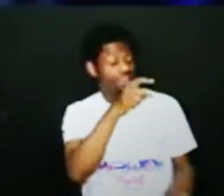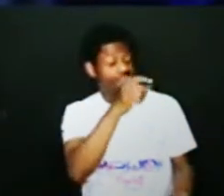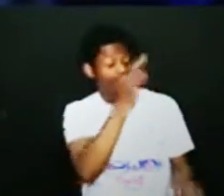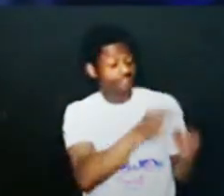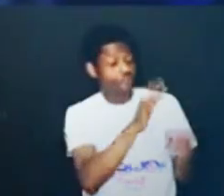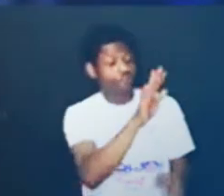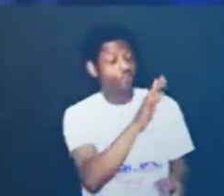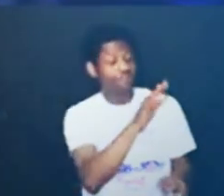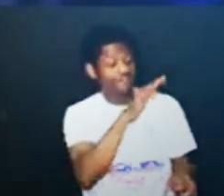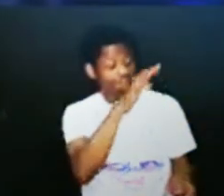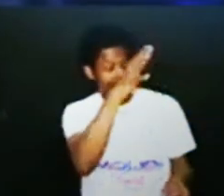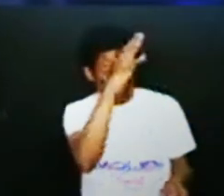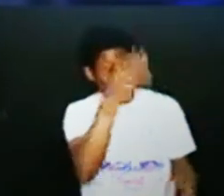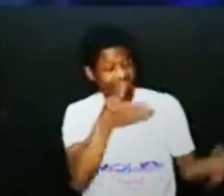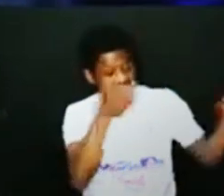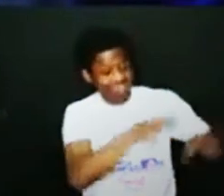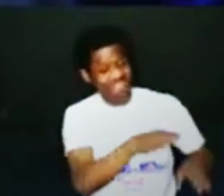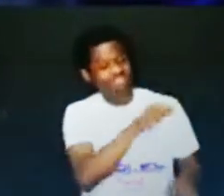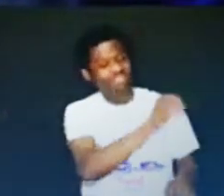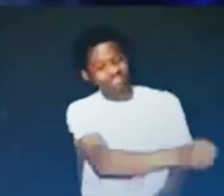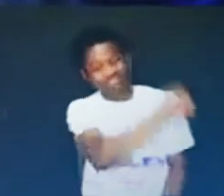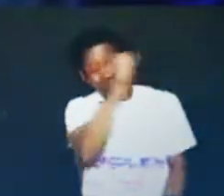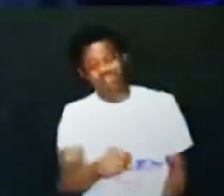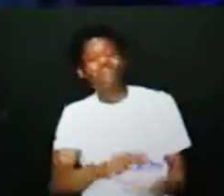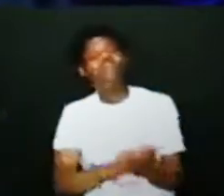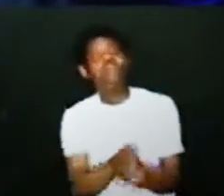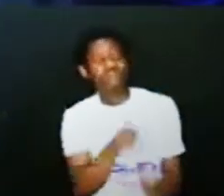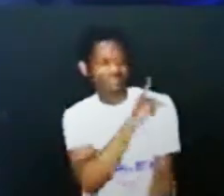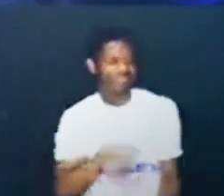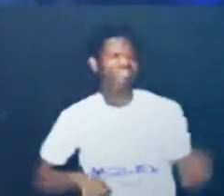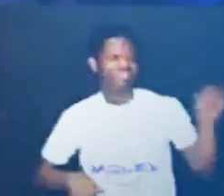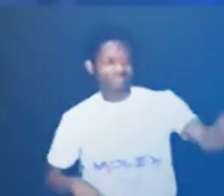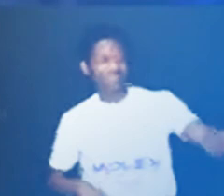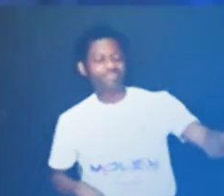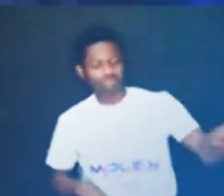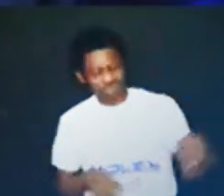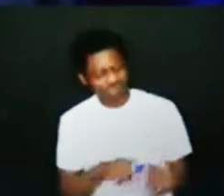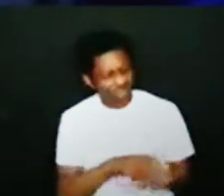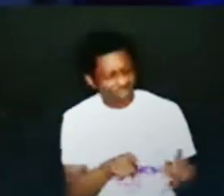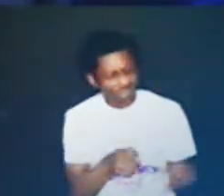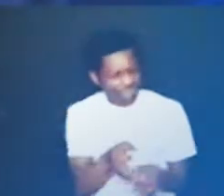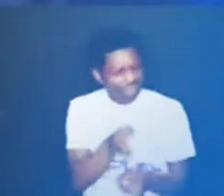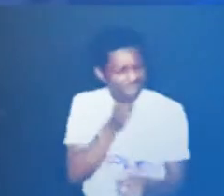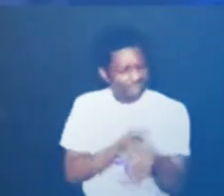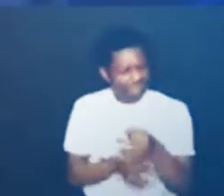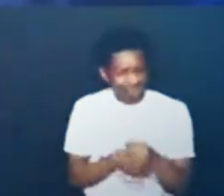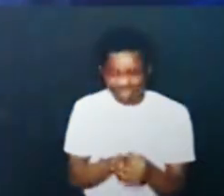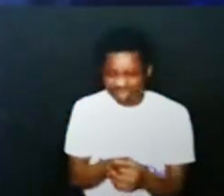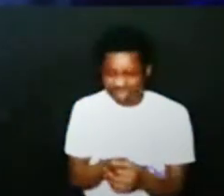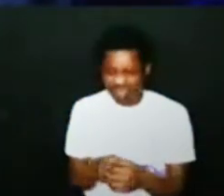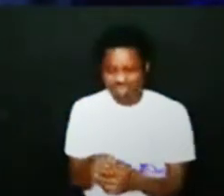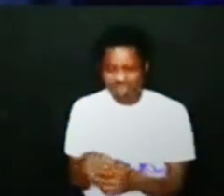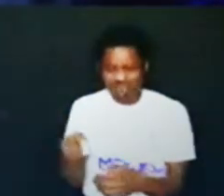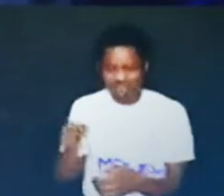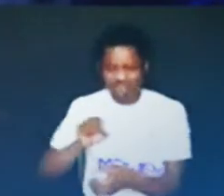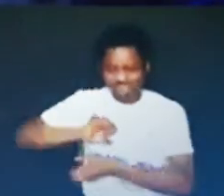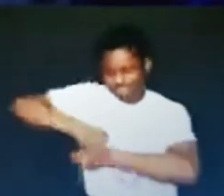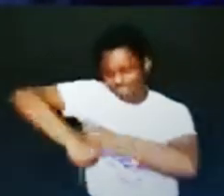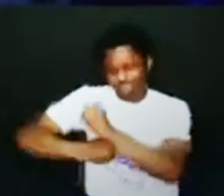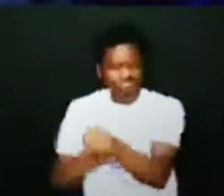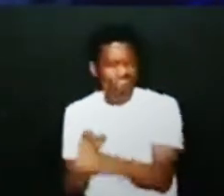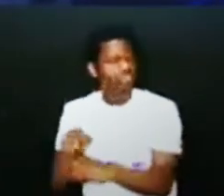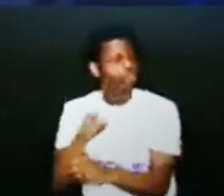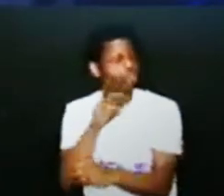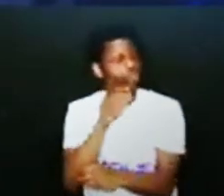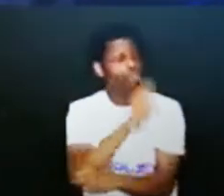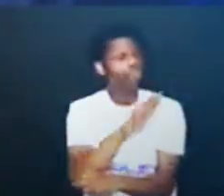and Absalom is so angry. And for 2 years, he never said anything good or bad